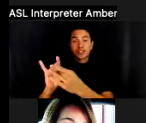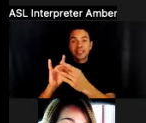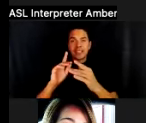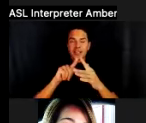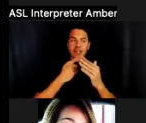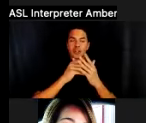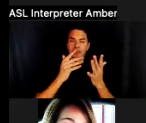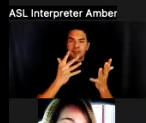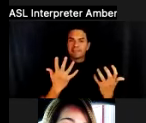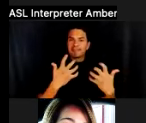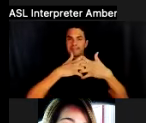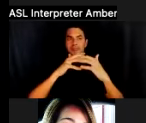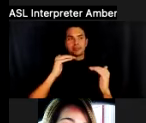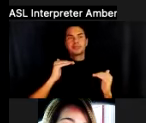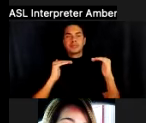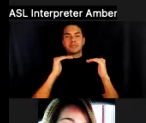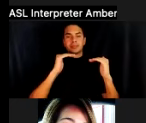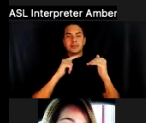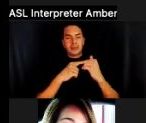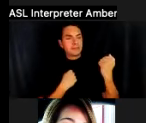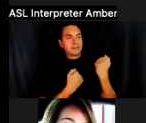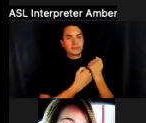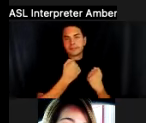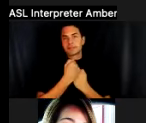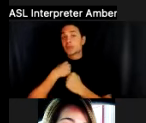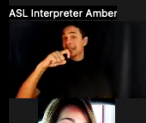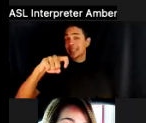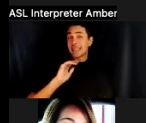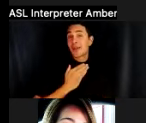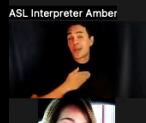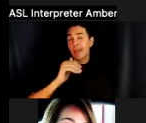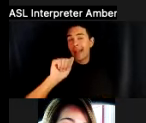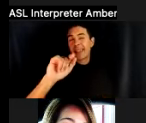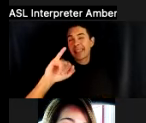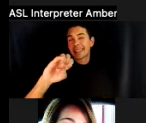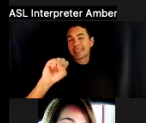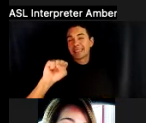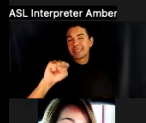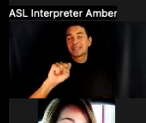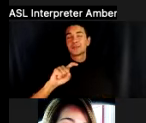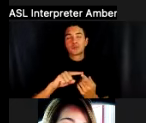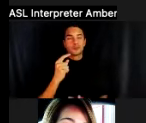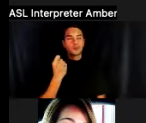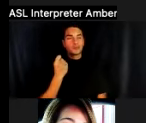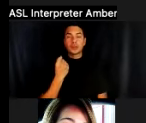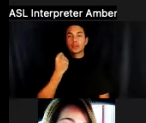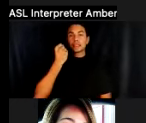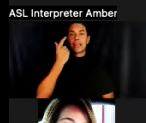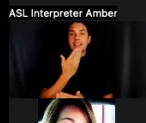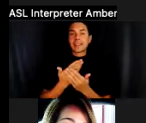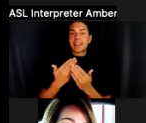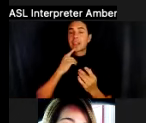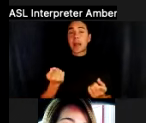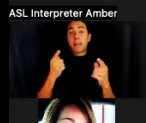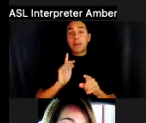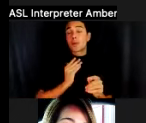because we need those allies also to understand the sort of things that are happening in our